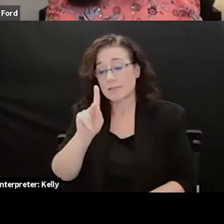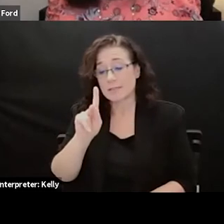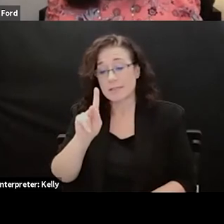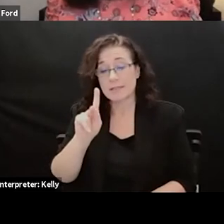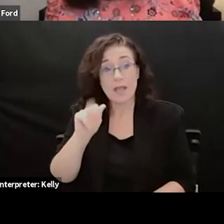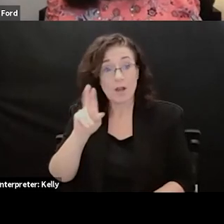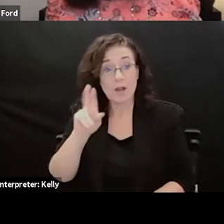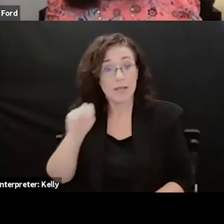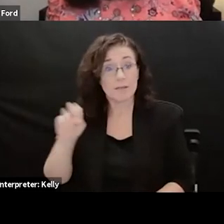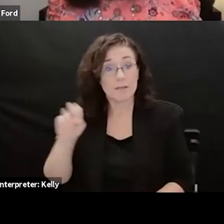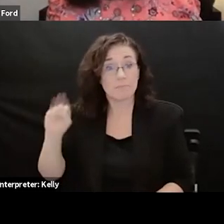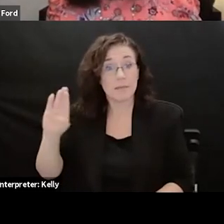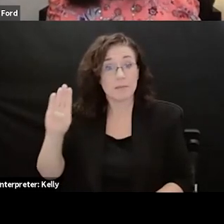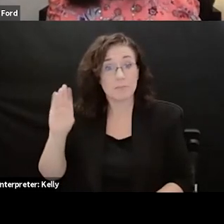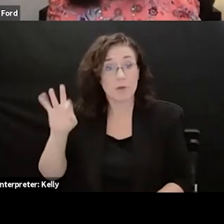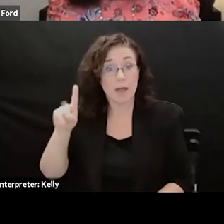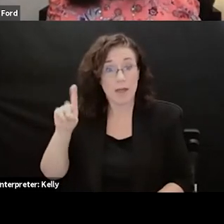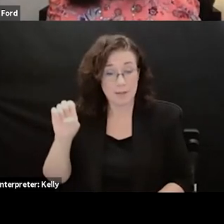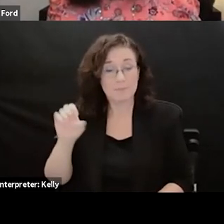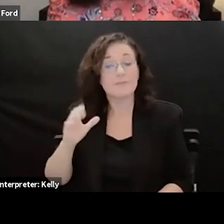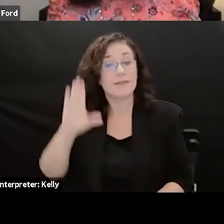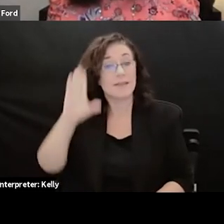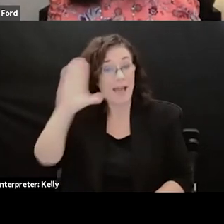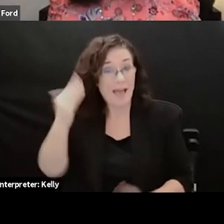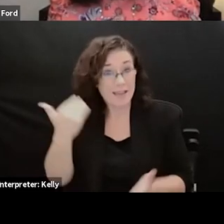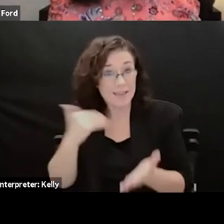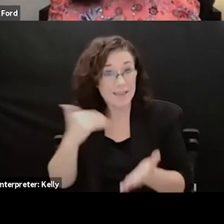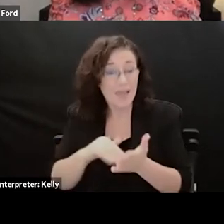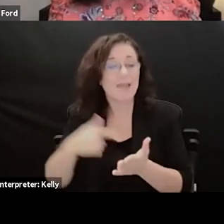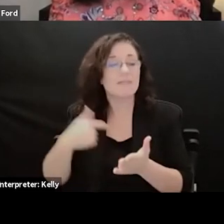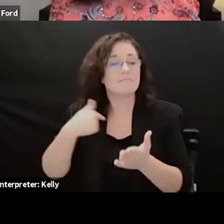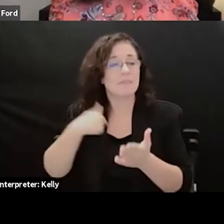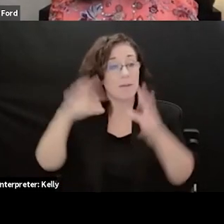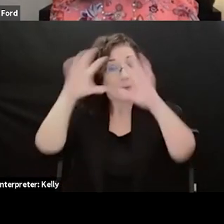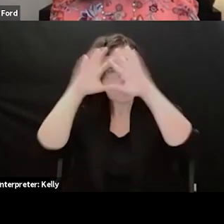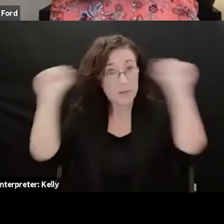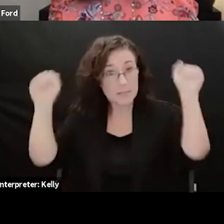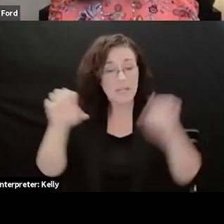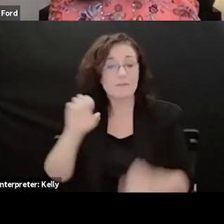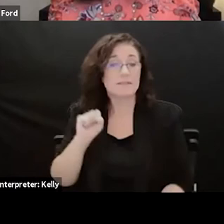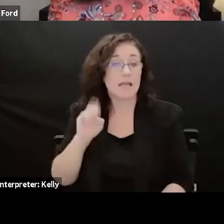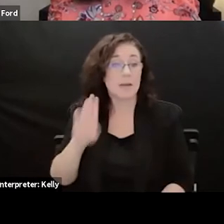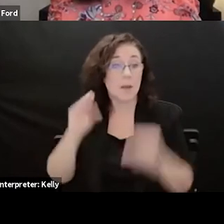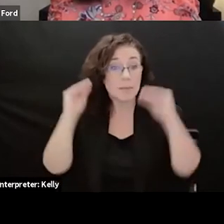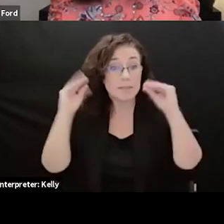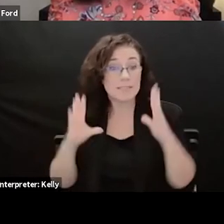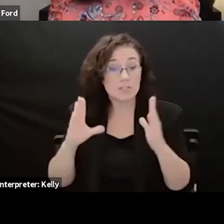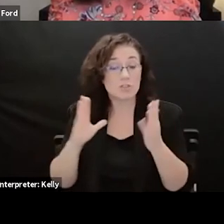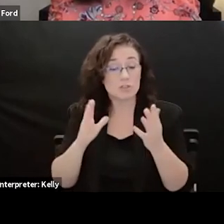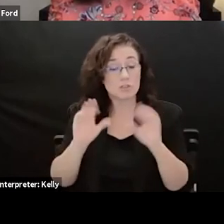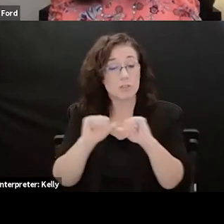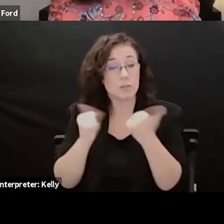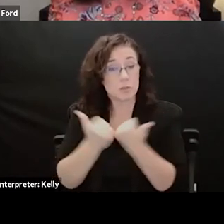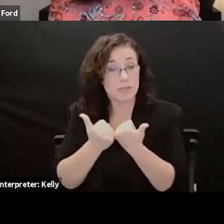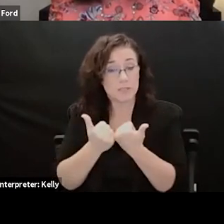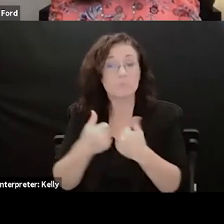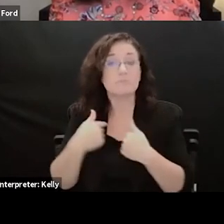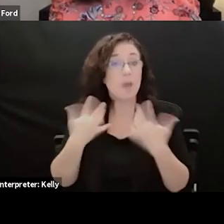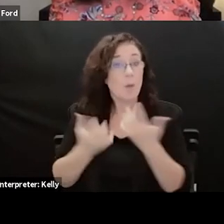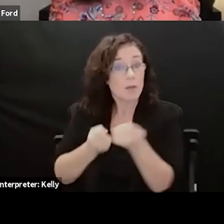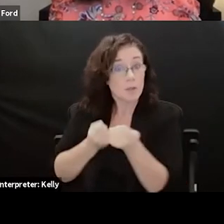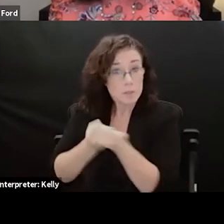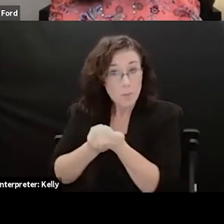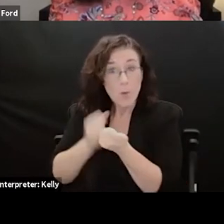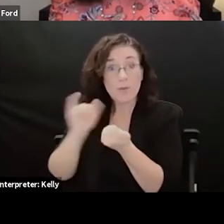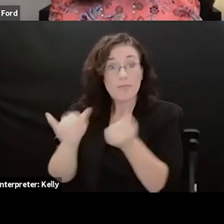hi again karen mcbride president of santa barbara teachers association i'm speaking tonight in support of this resolution for justice through